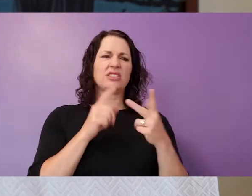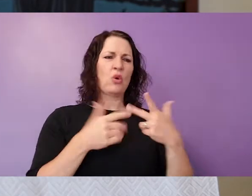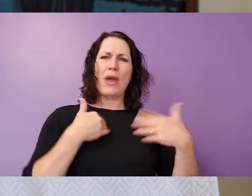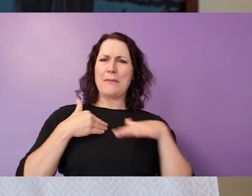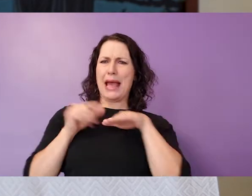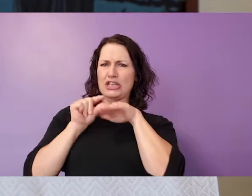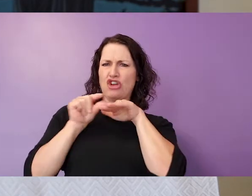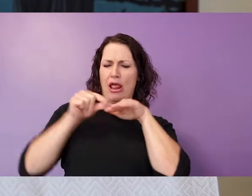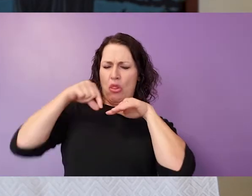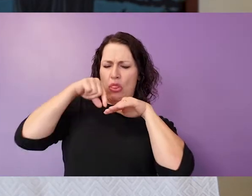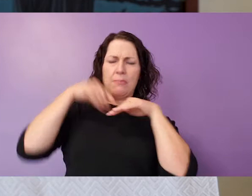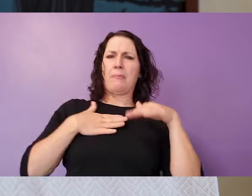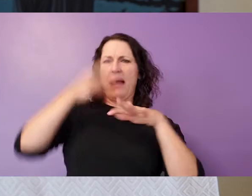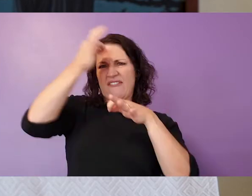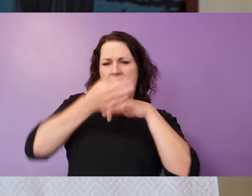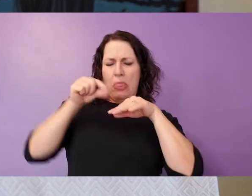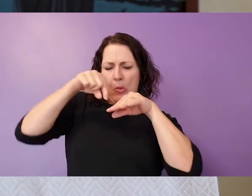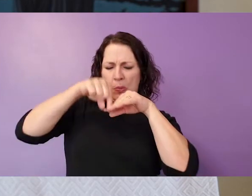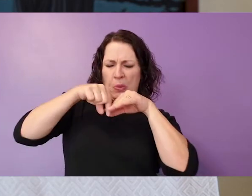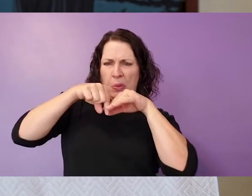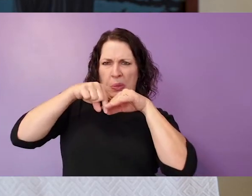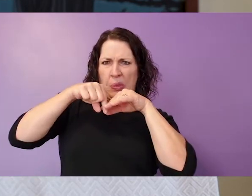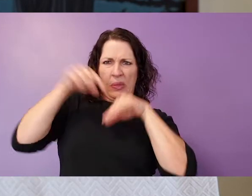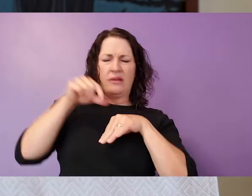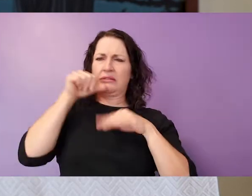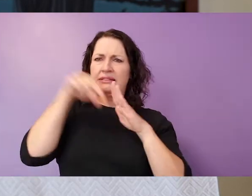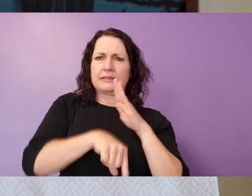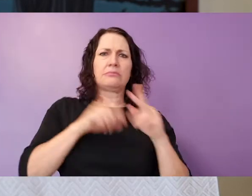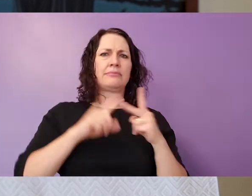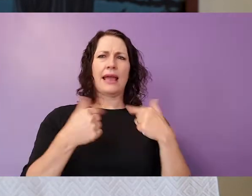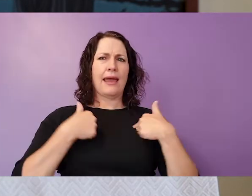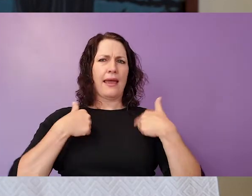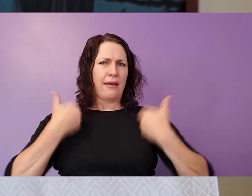have shallowness? Are you good soil?